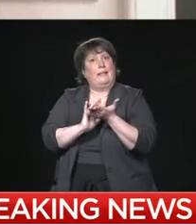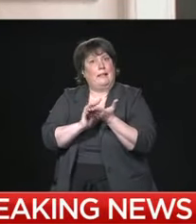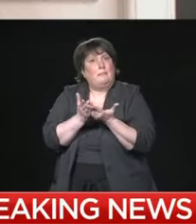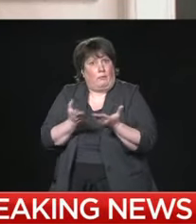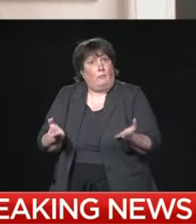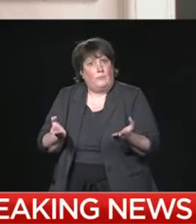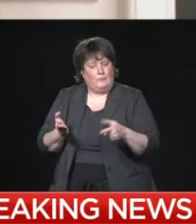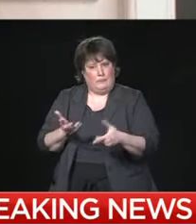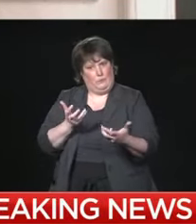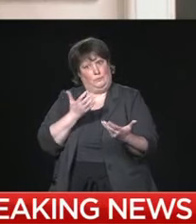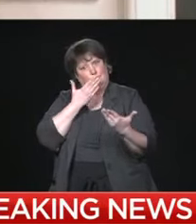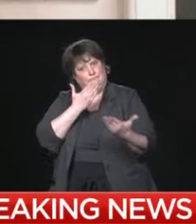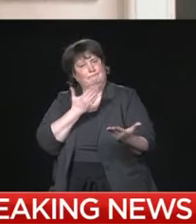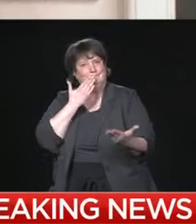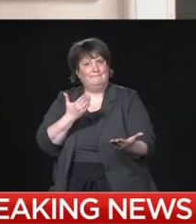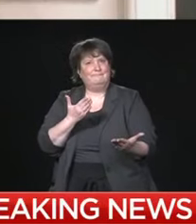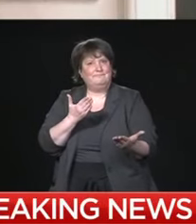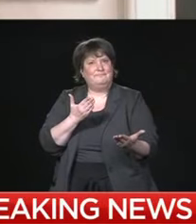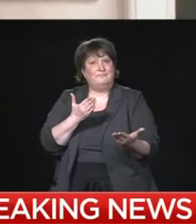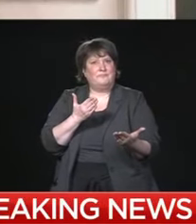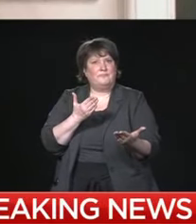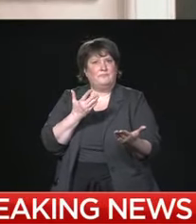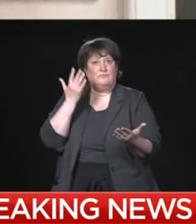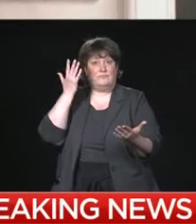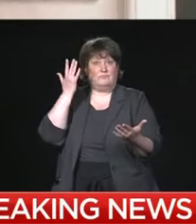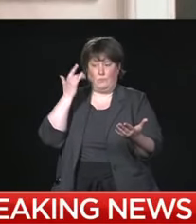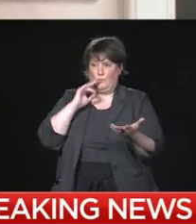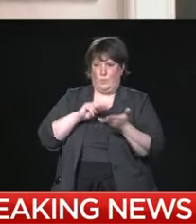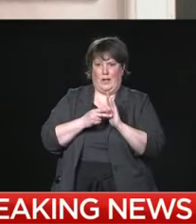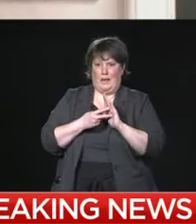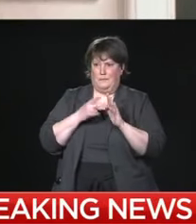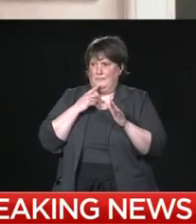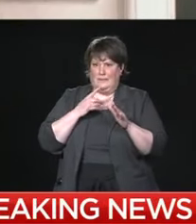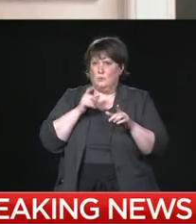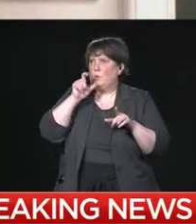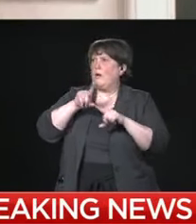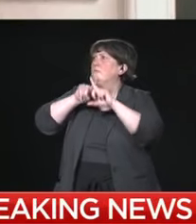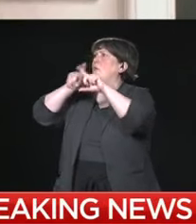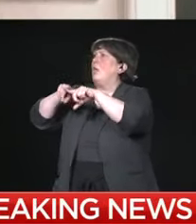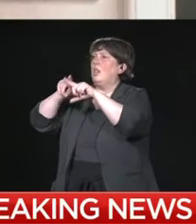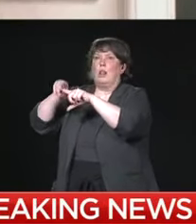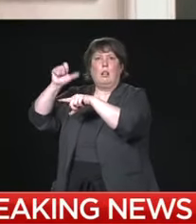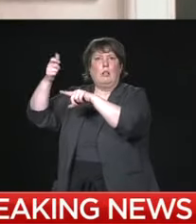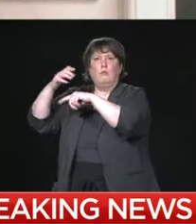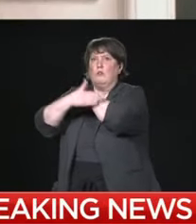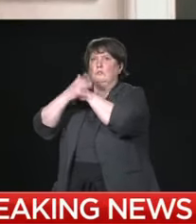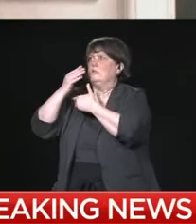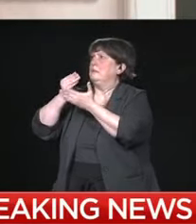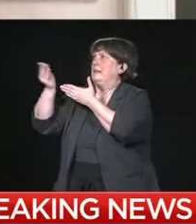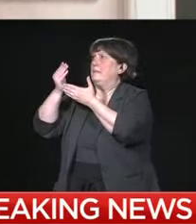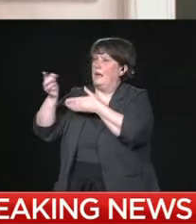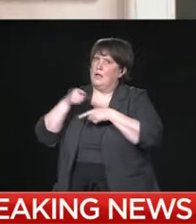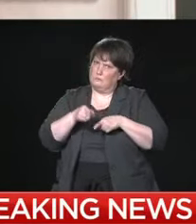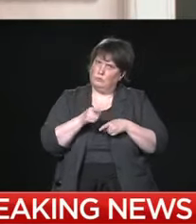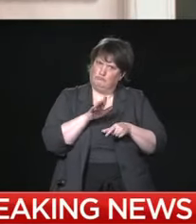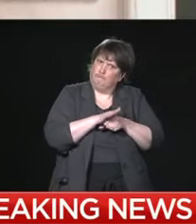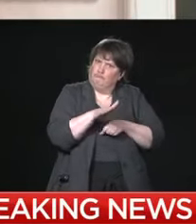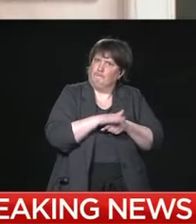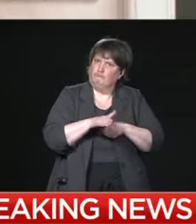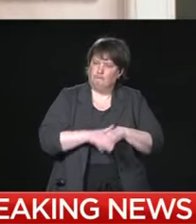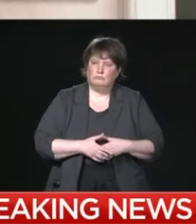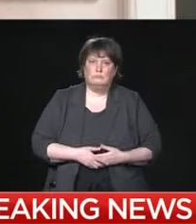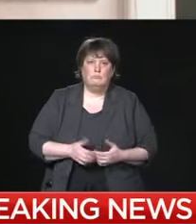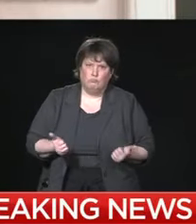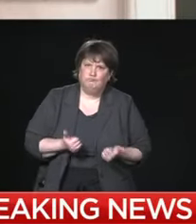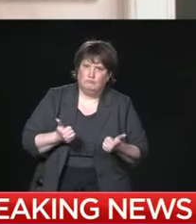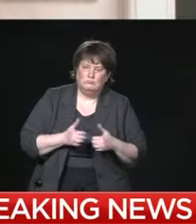necessary medical equipment because it will ensure that we have solutions in Canada that will cover our needs. Good